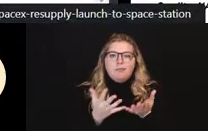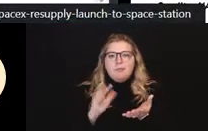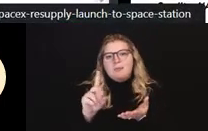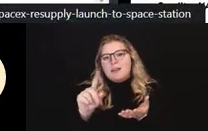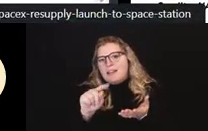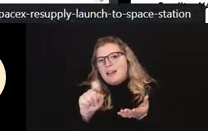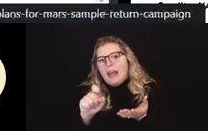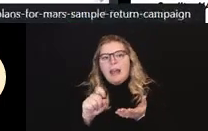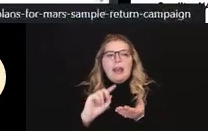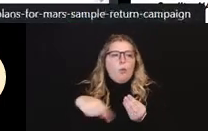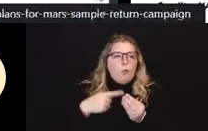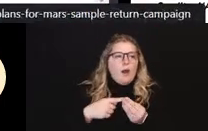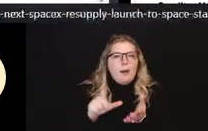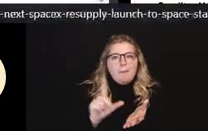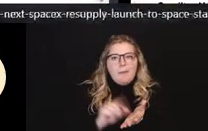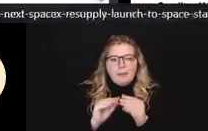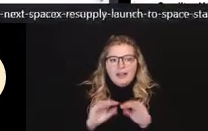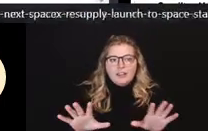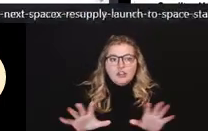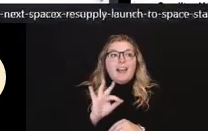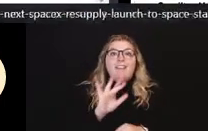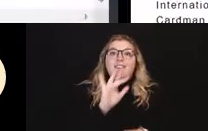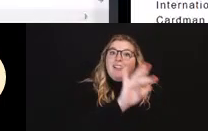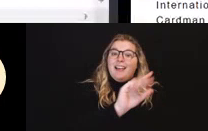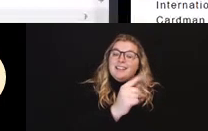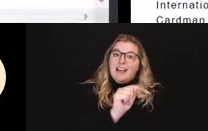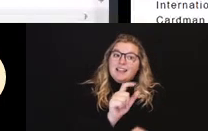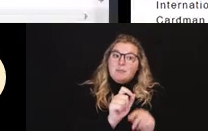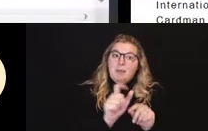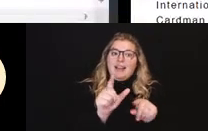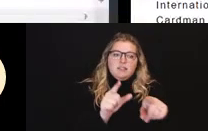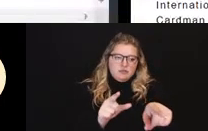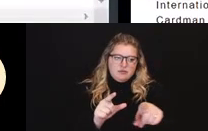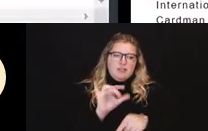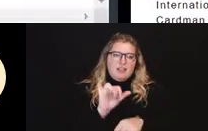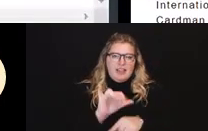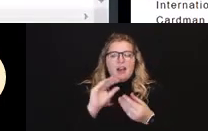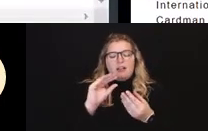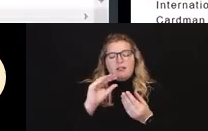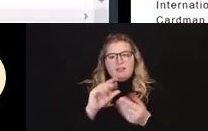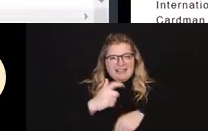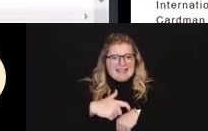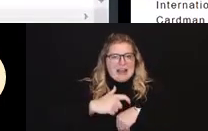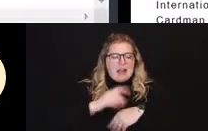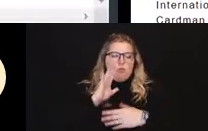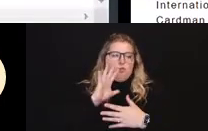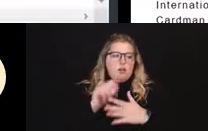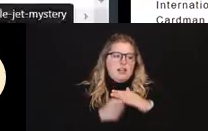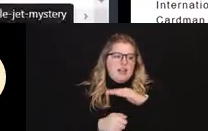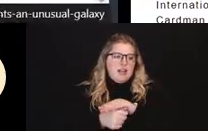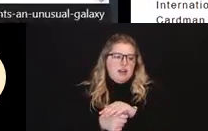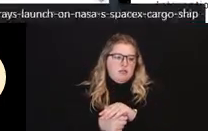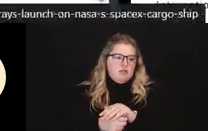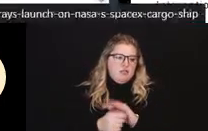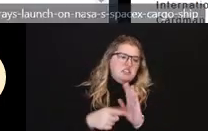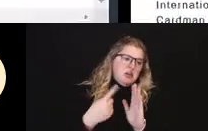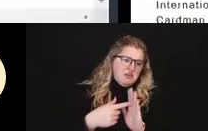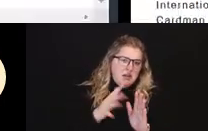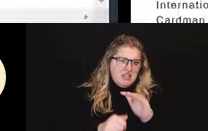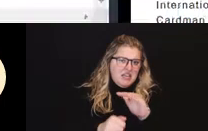was published that becomes hidden when I apply text spacing. So that is an example, and maybe not hidden in all cases in